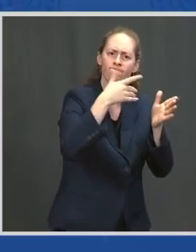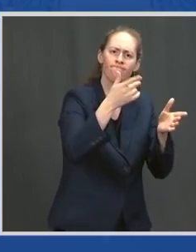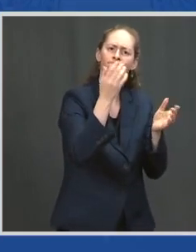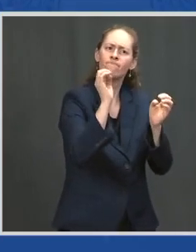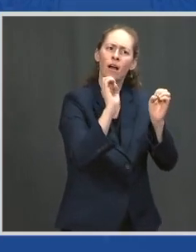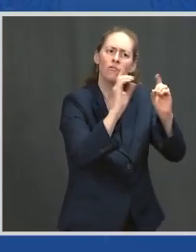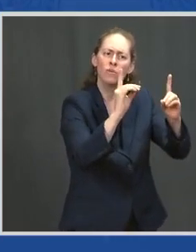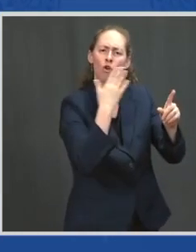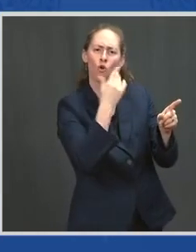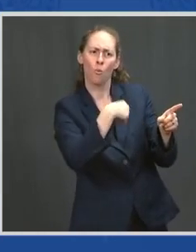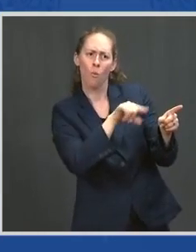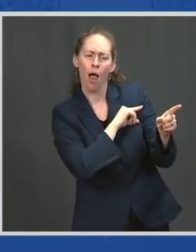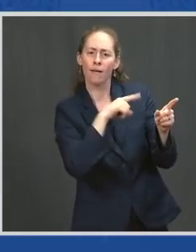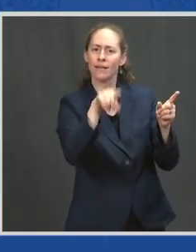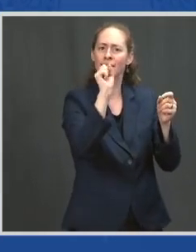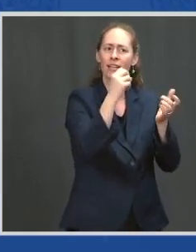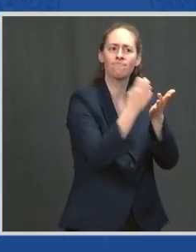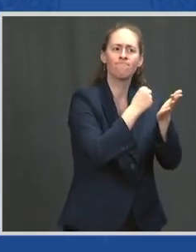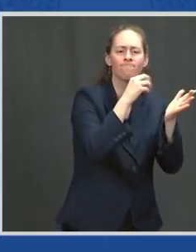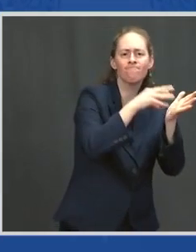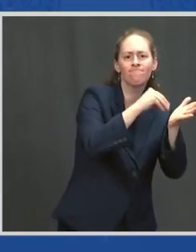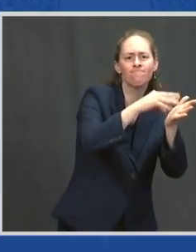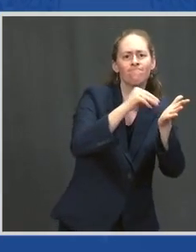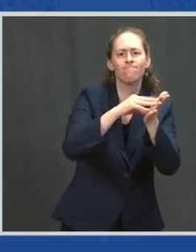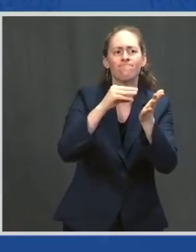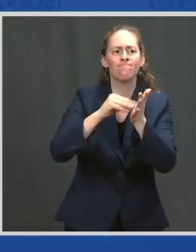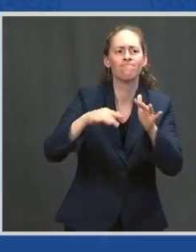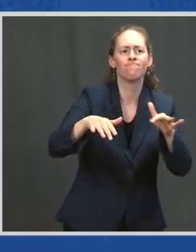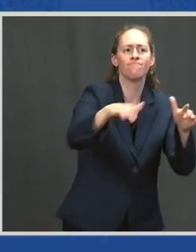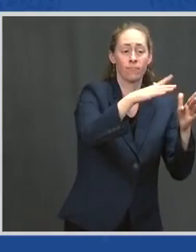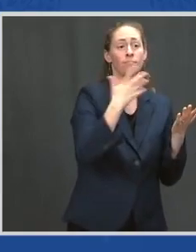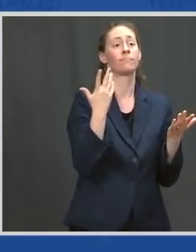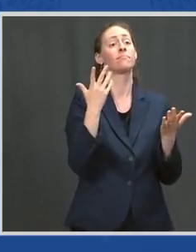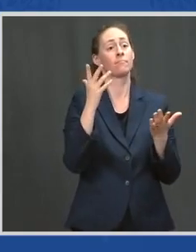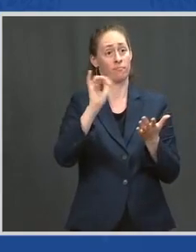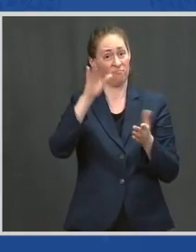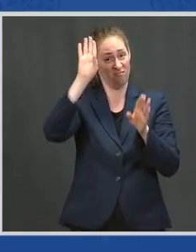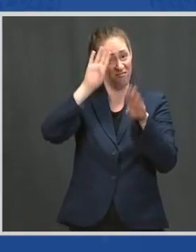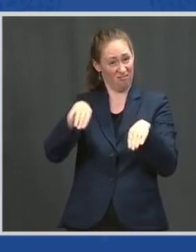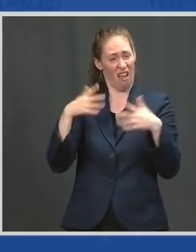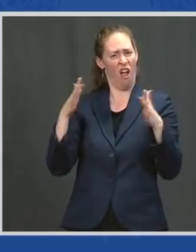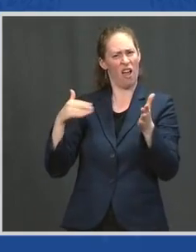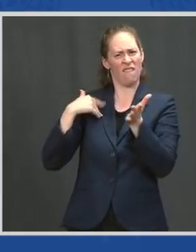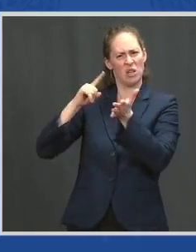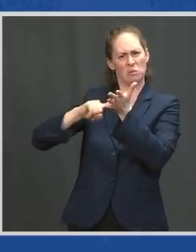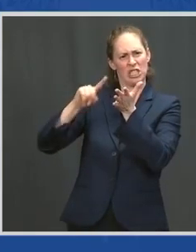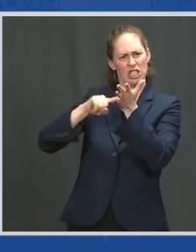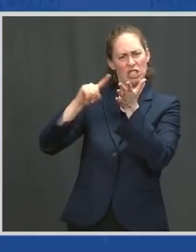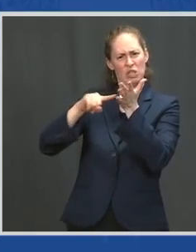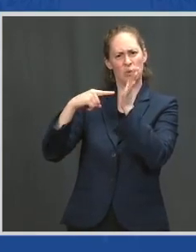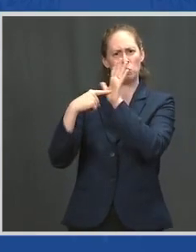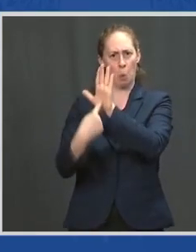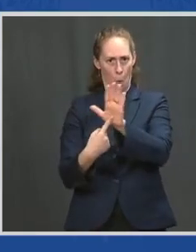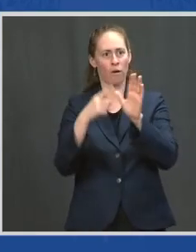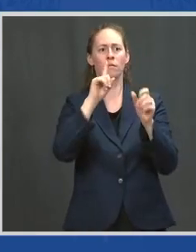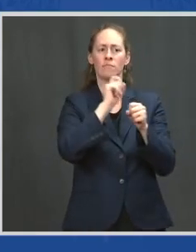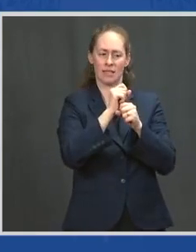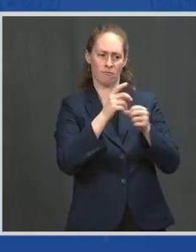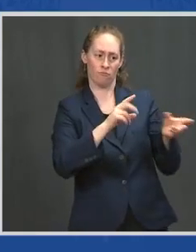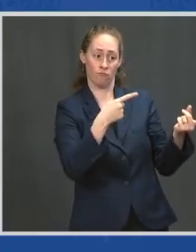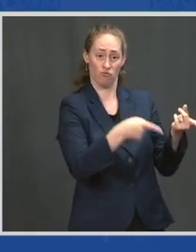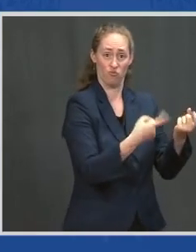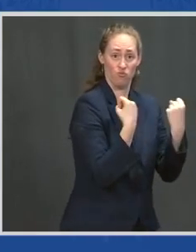more likely to graduate from high school and continue their education beyond that, rather than start off behind the 8 ball if they come from families